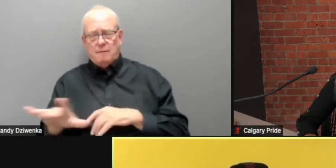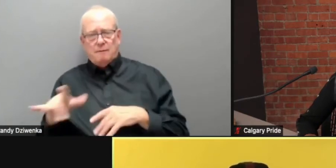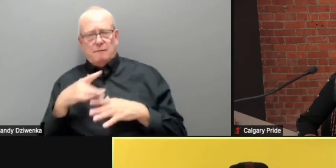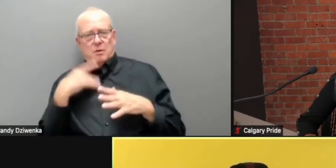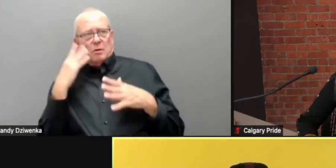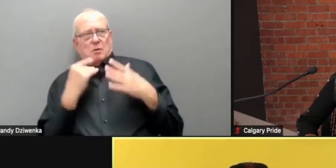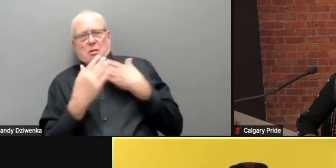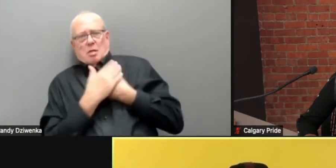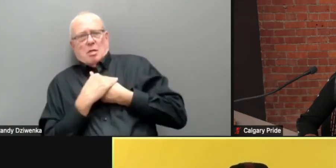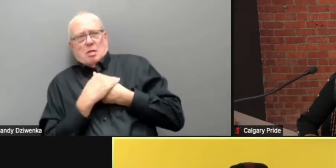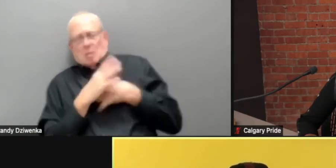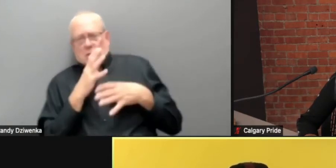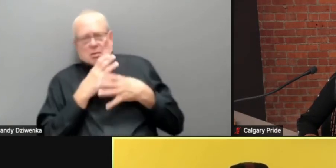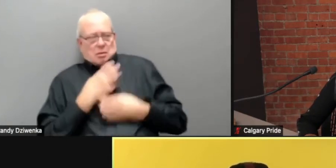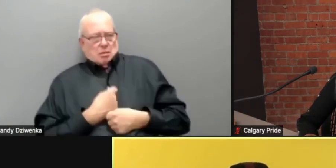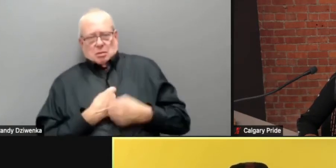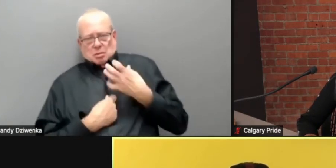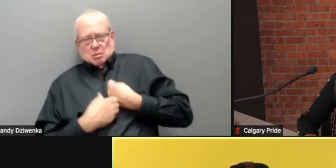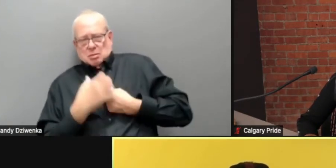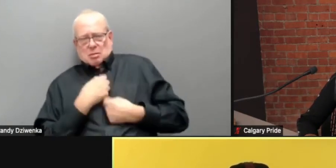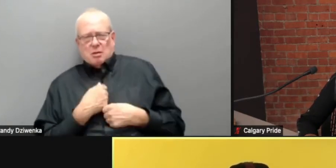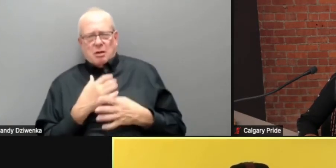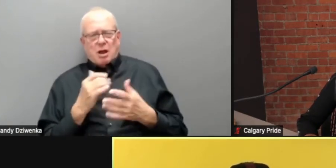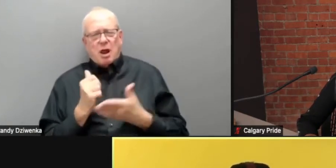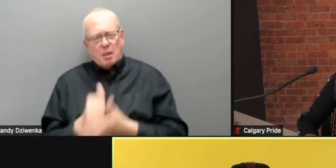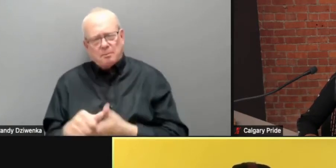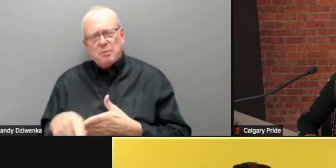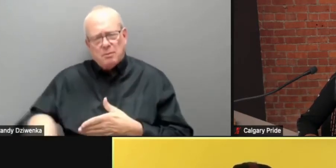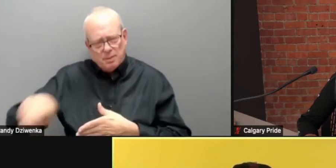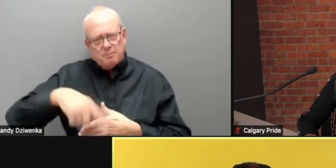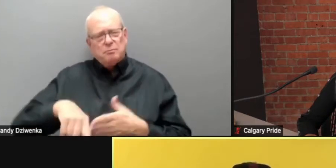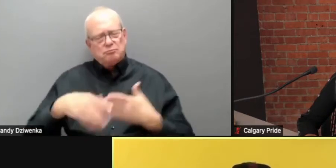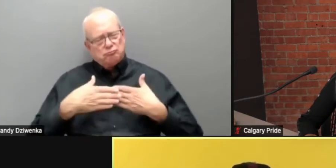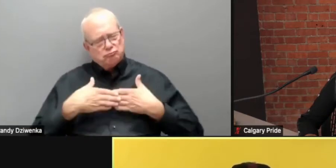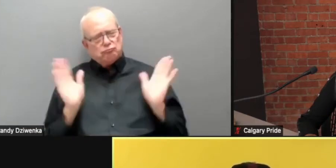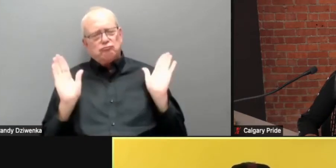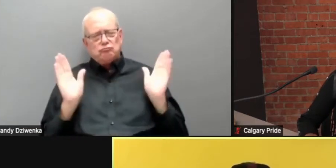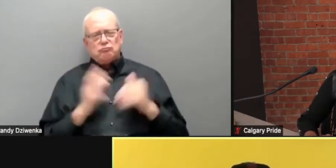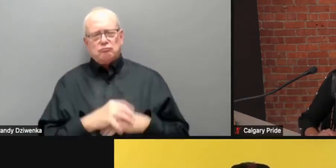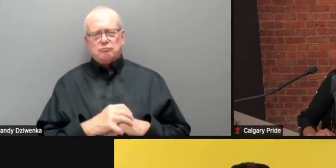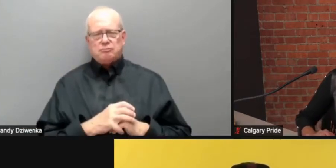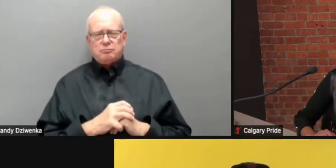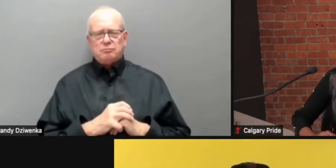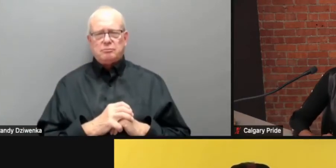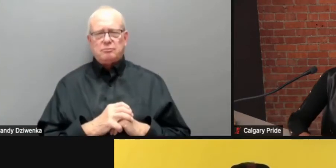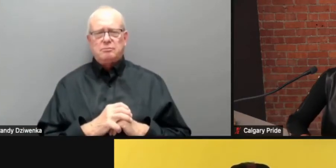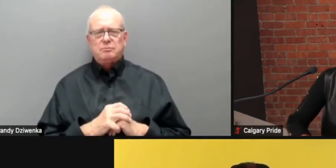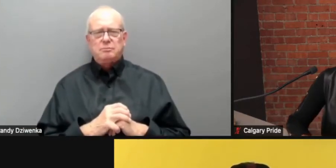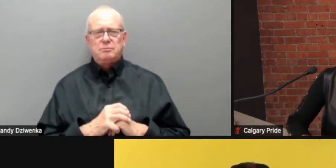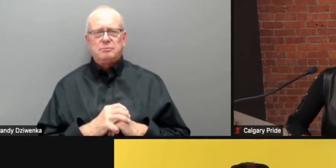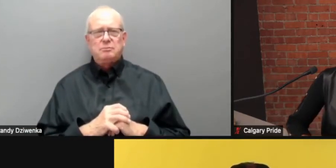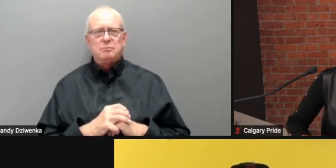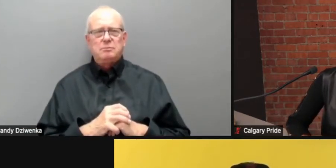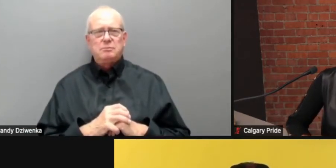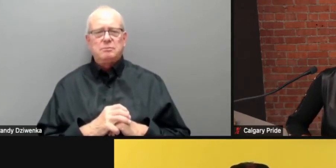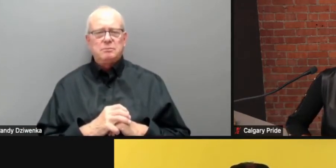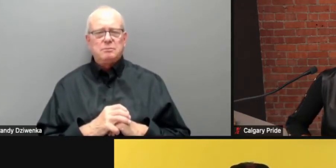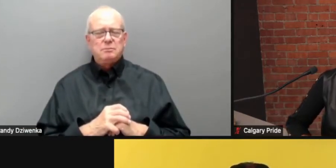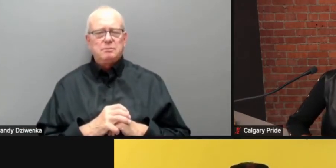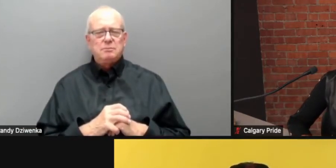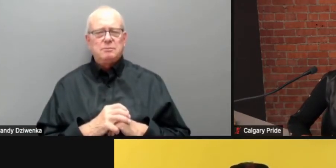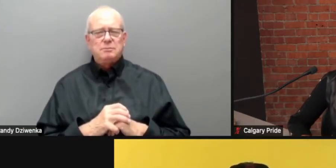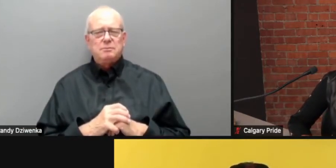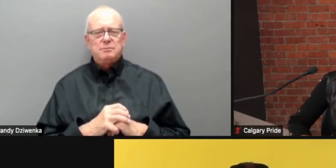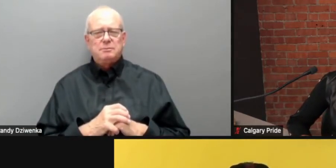an independent life and a life of truth and honesty. And it's that, and you bring a good concept